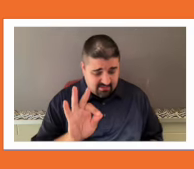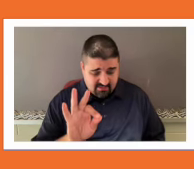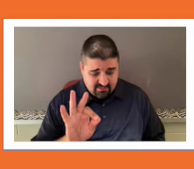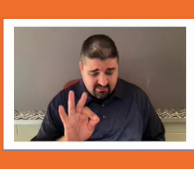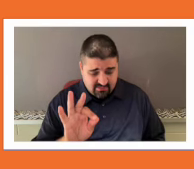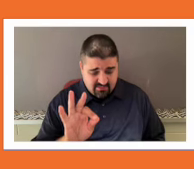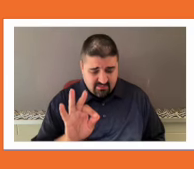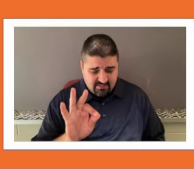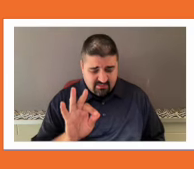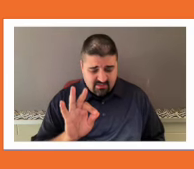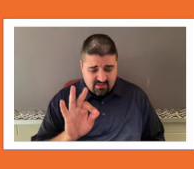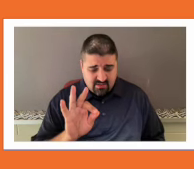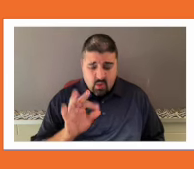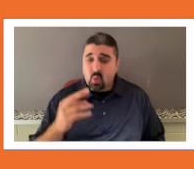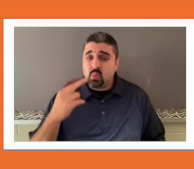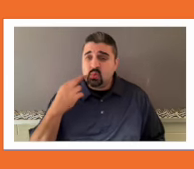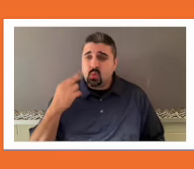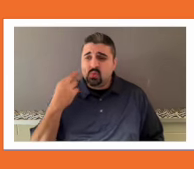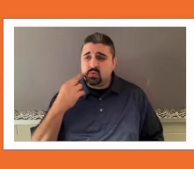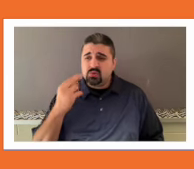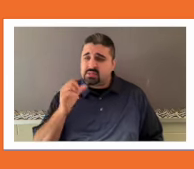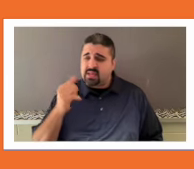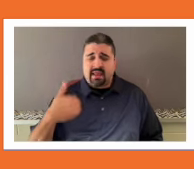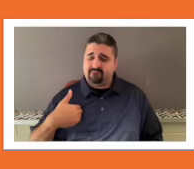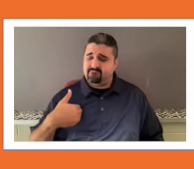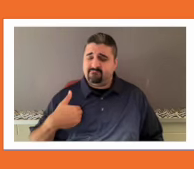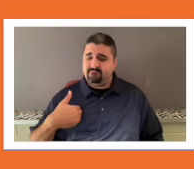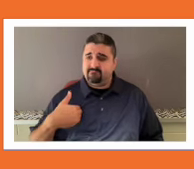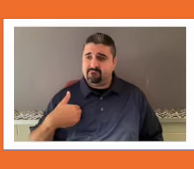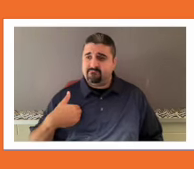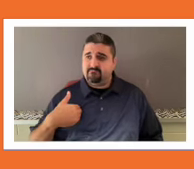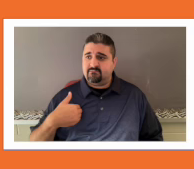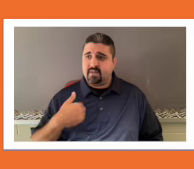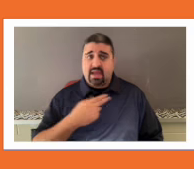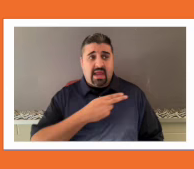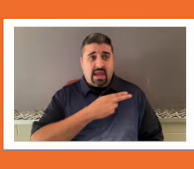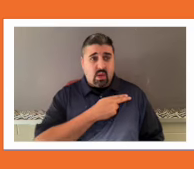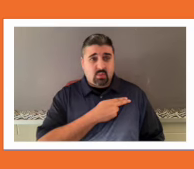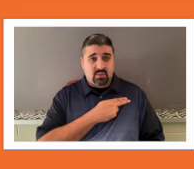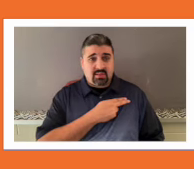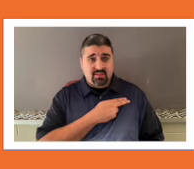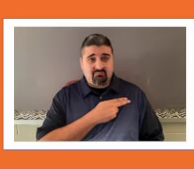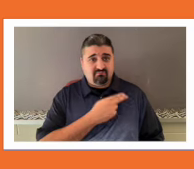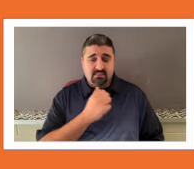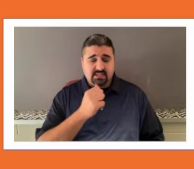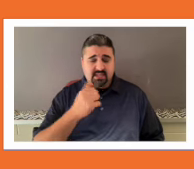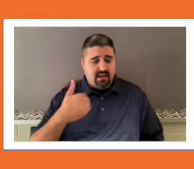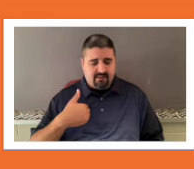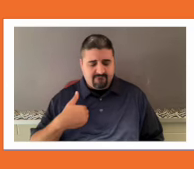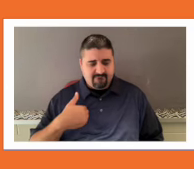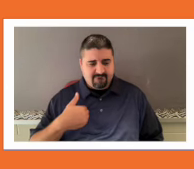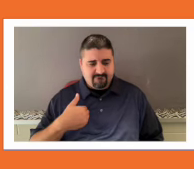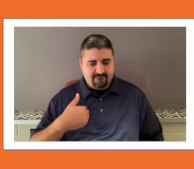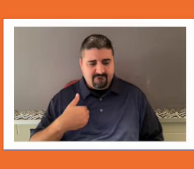Fang did not have it. Rosamond did not have it. Harry did not have